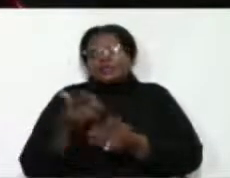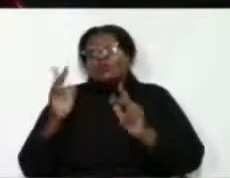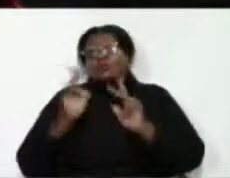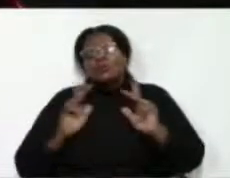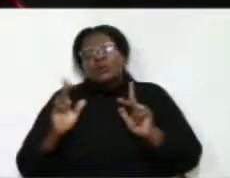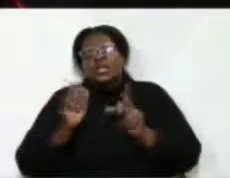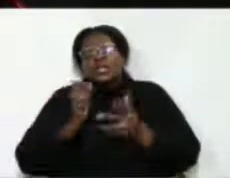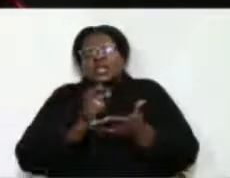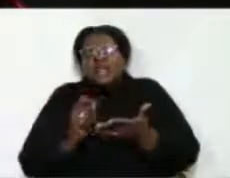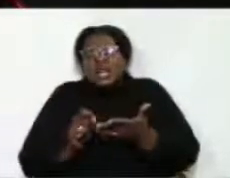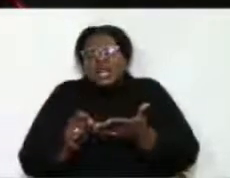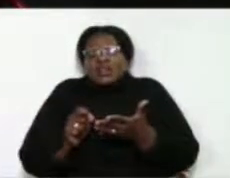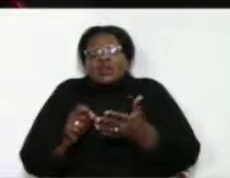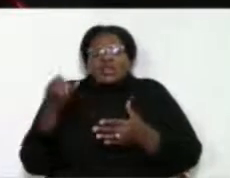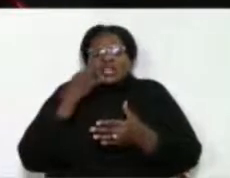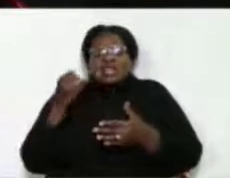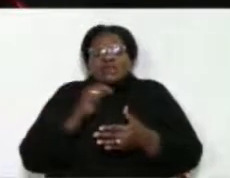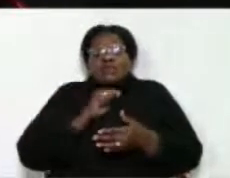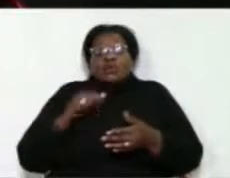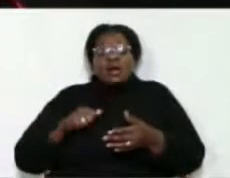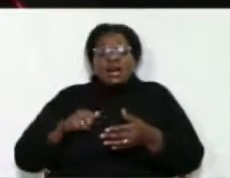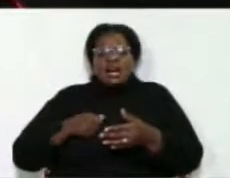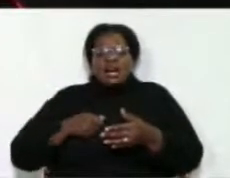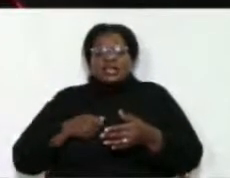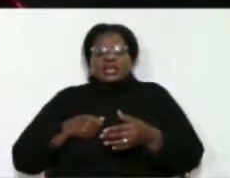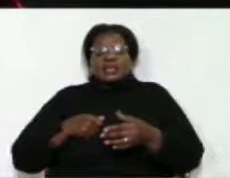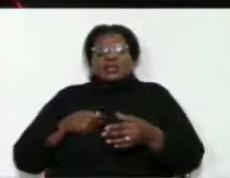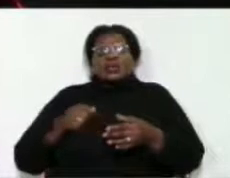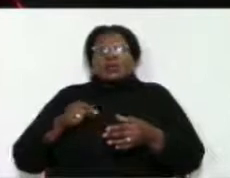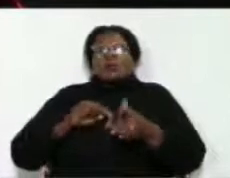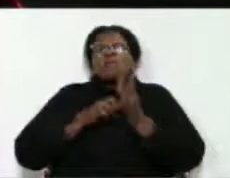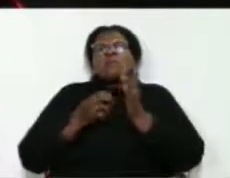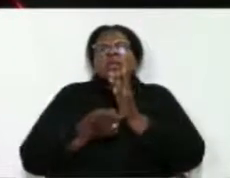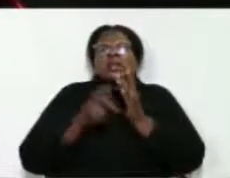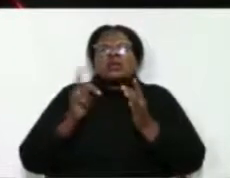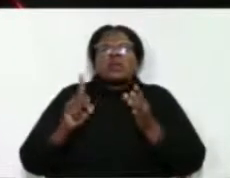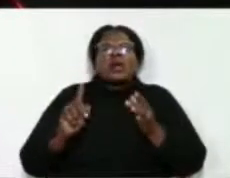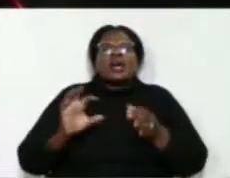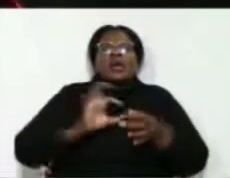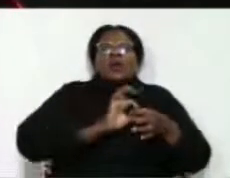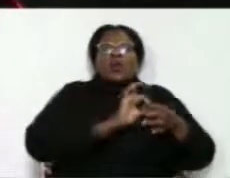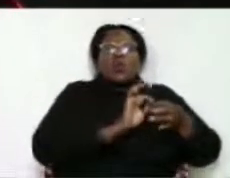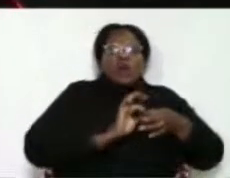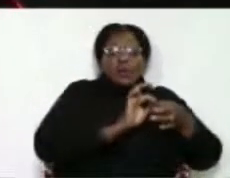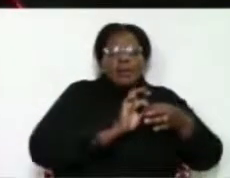can give comments about what they think the difference between the collaboration is and a partnership. But I would say a